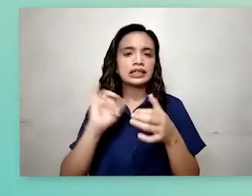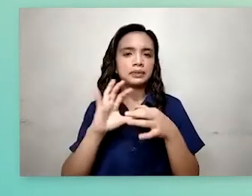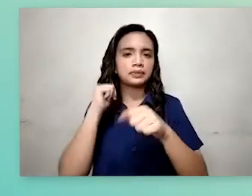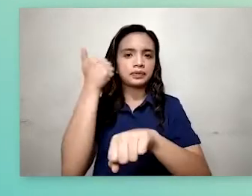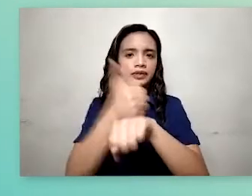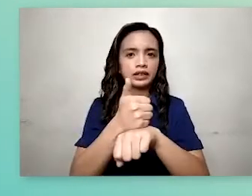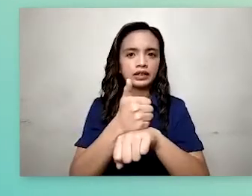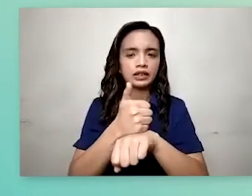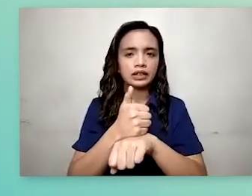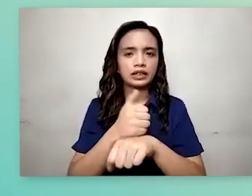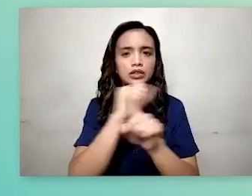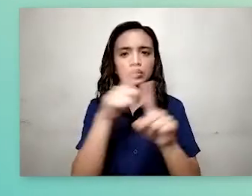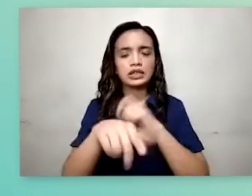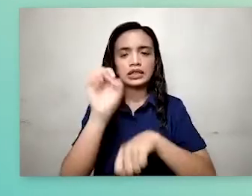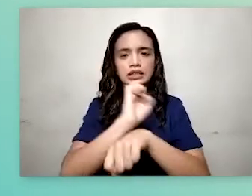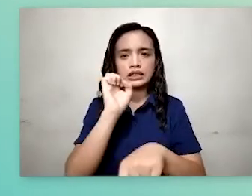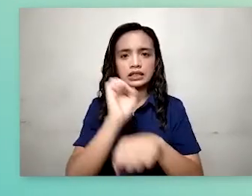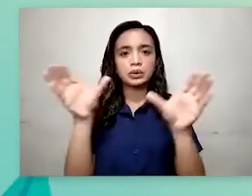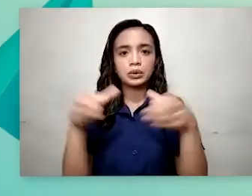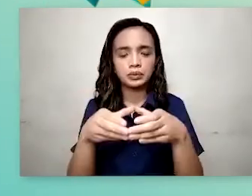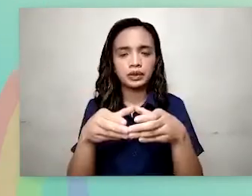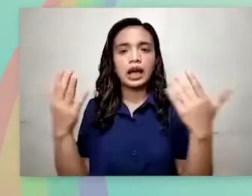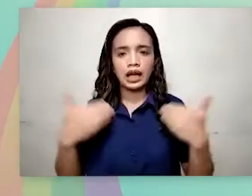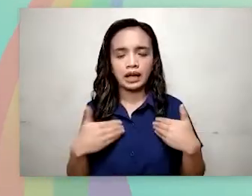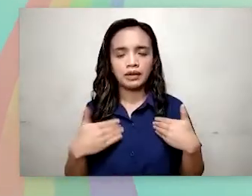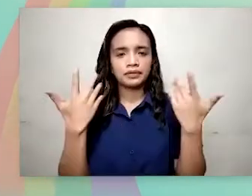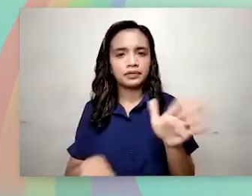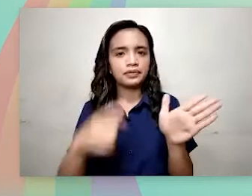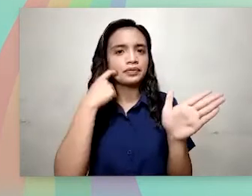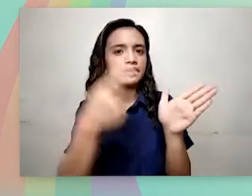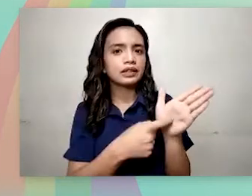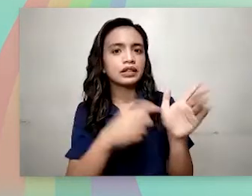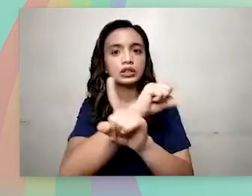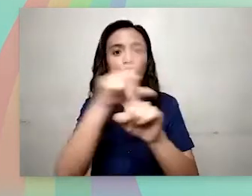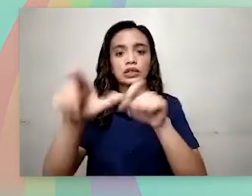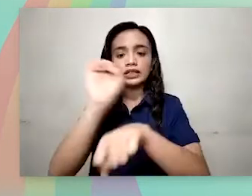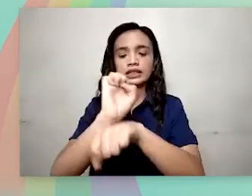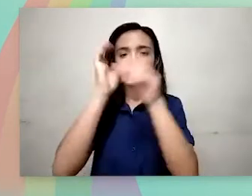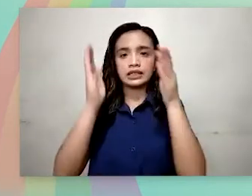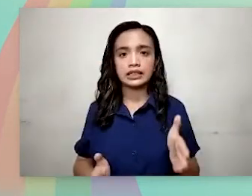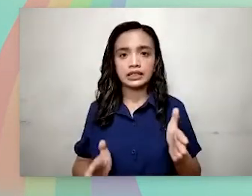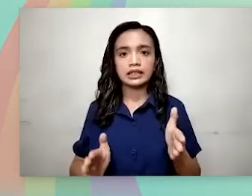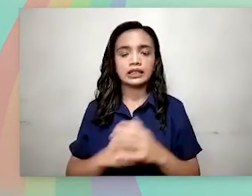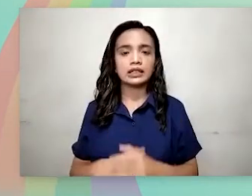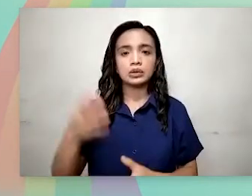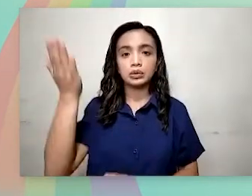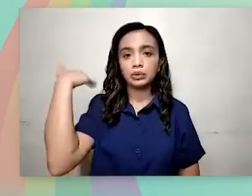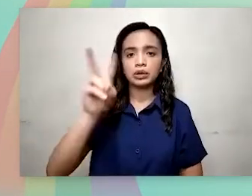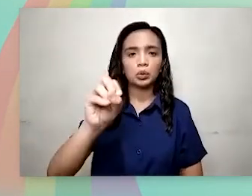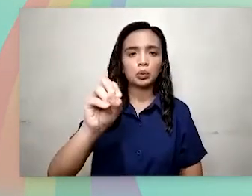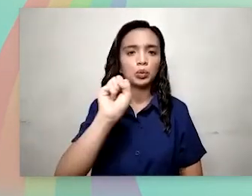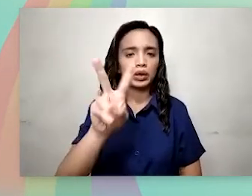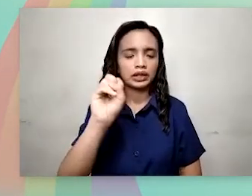the co-founder and president of SEDPI Group of Social Enterprises. He received recognitions as a social entrepreneur